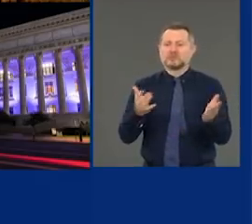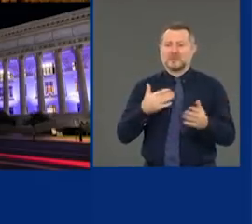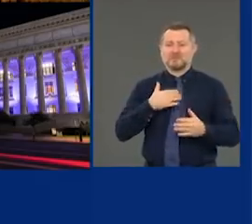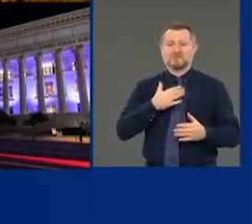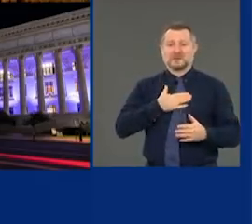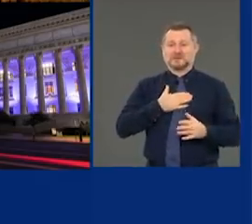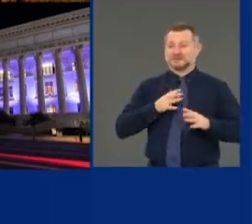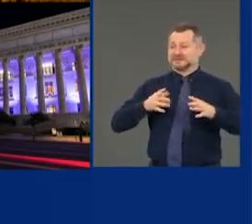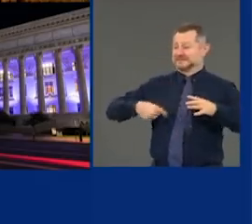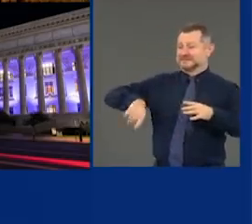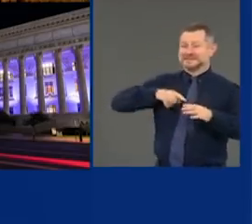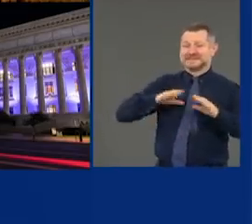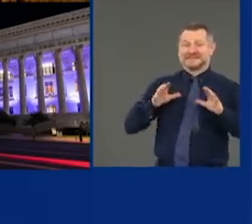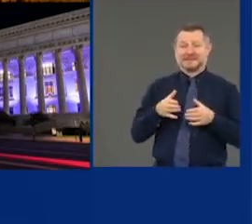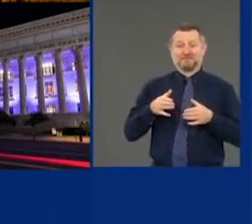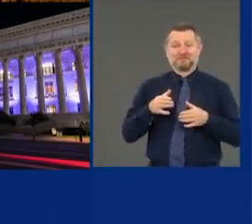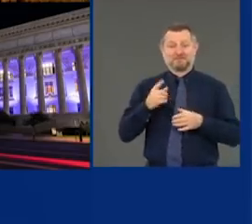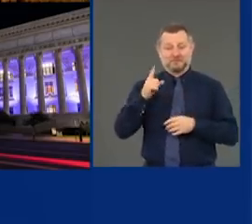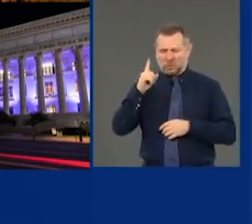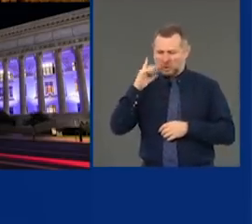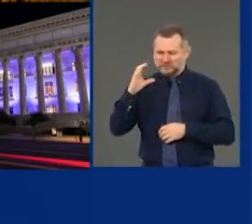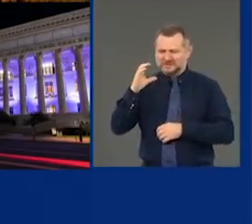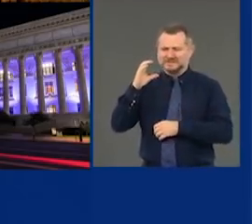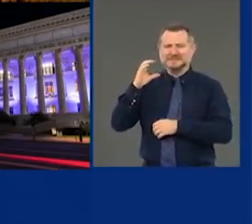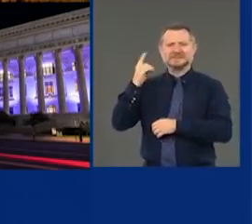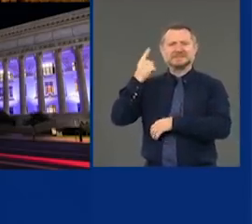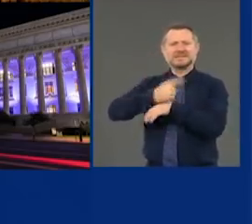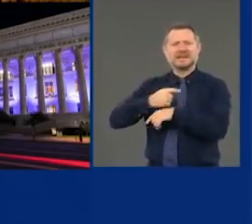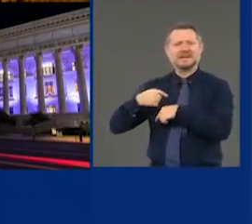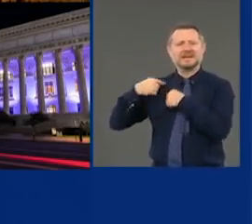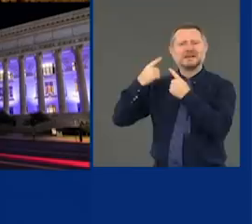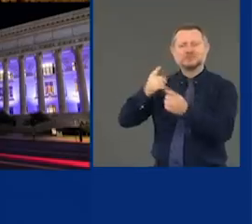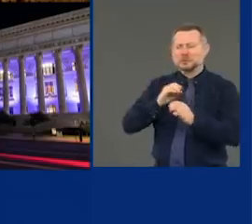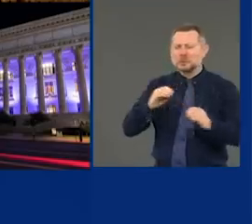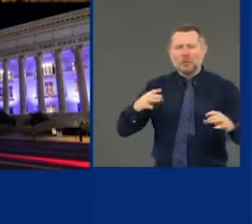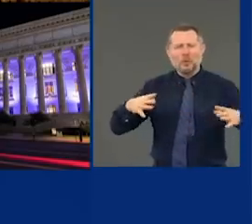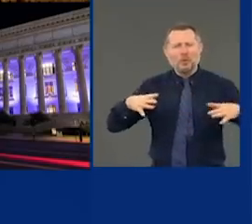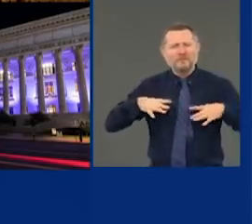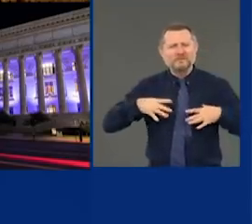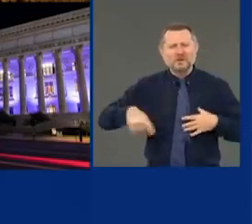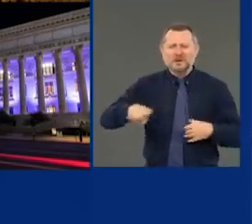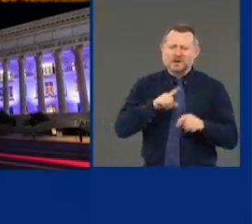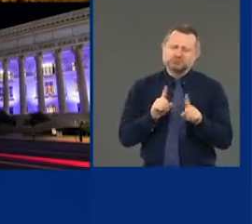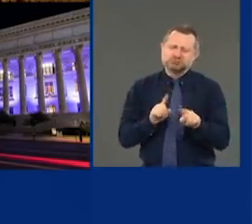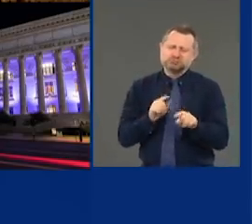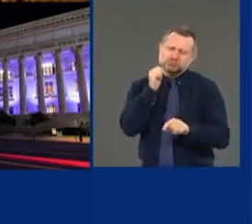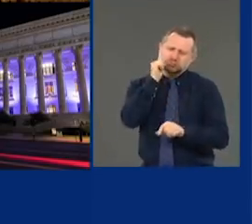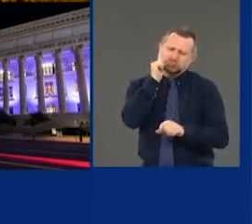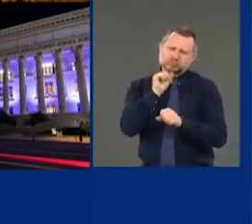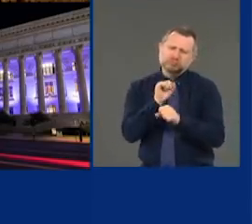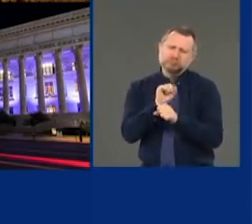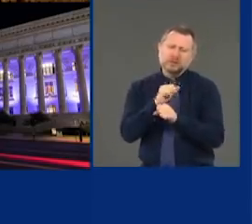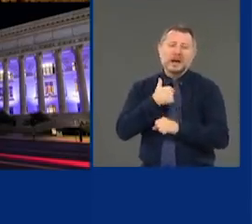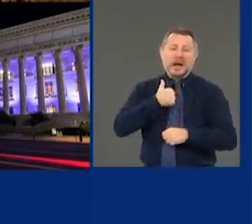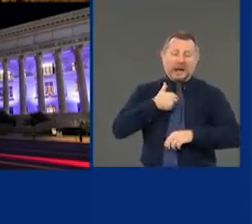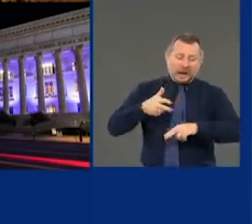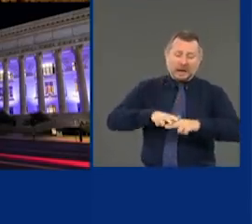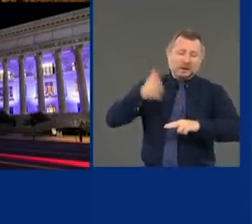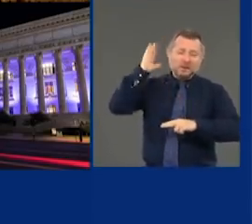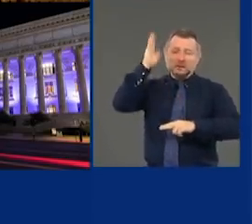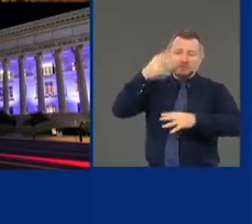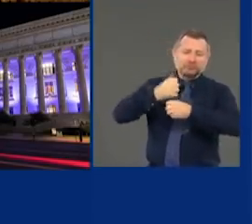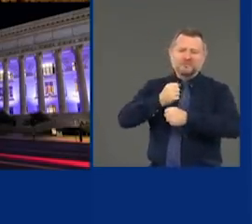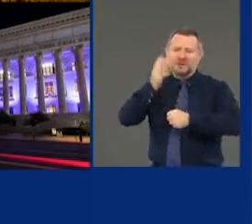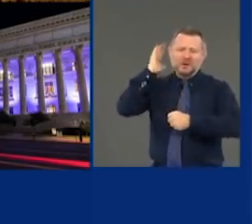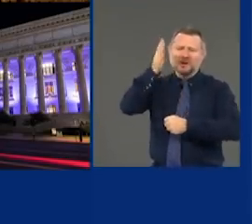days. They haven't had a day off. We've done these briefings every day for 100 days,